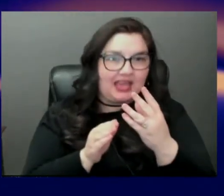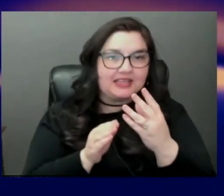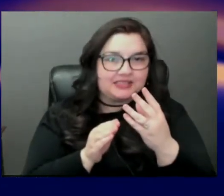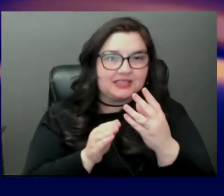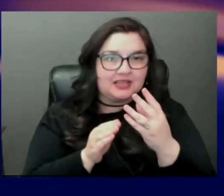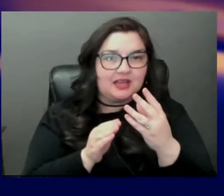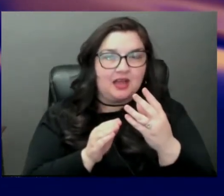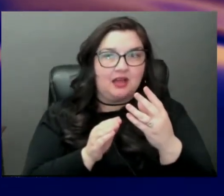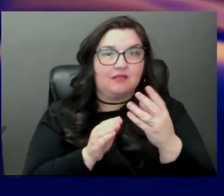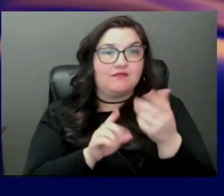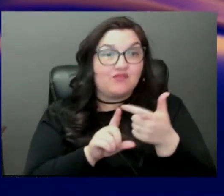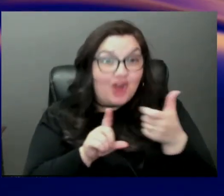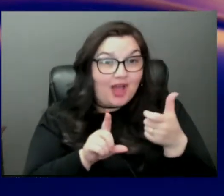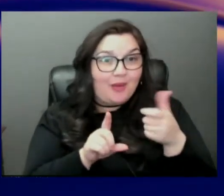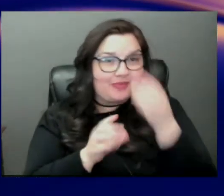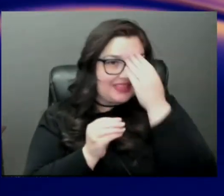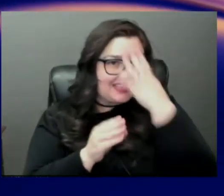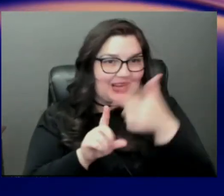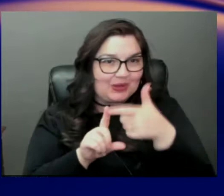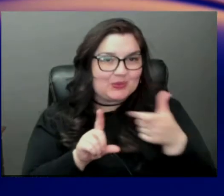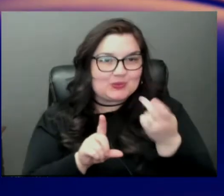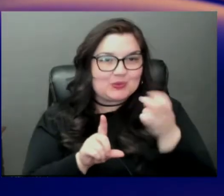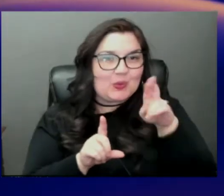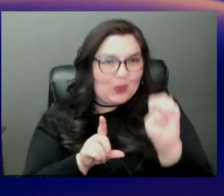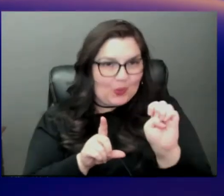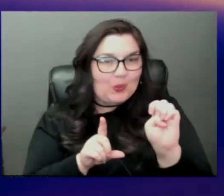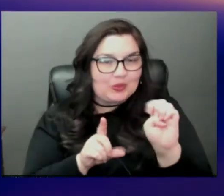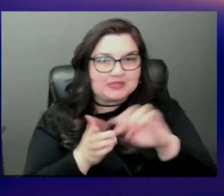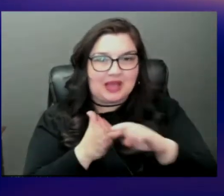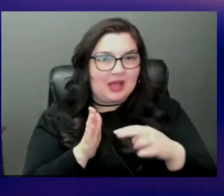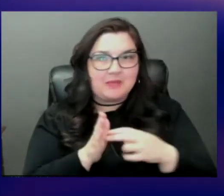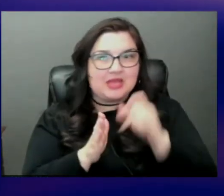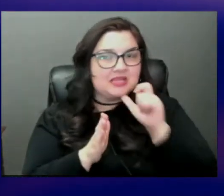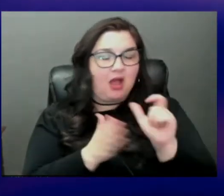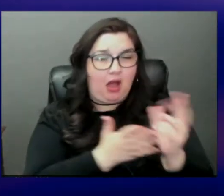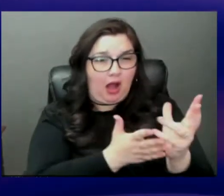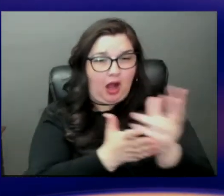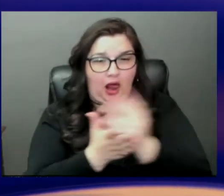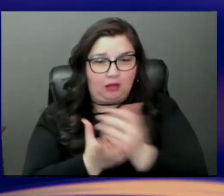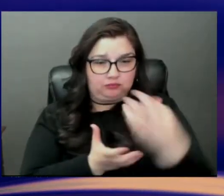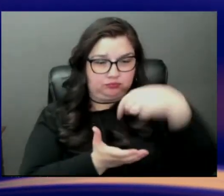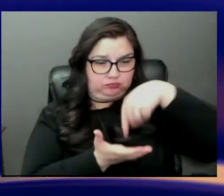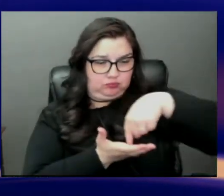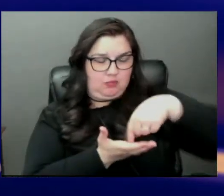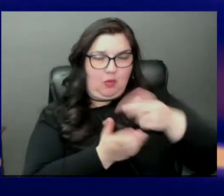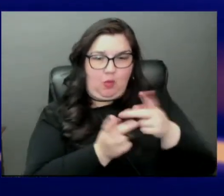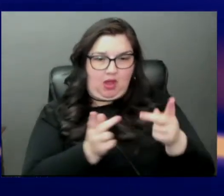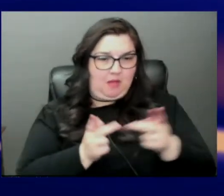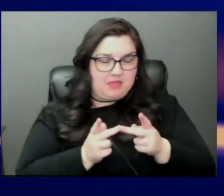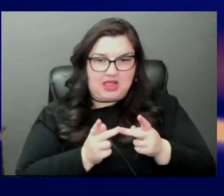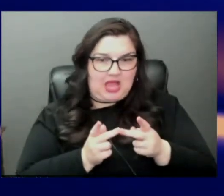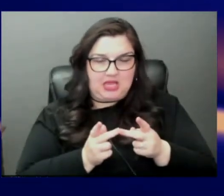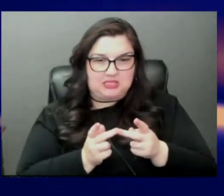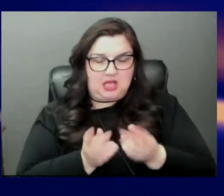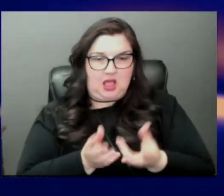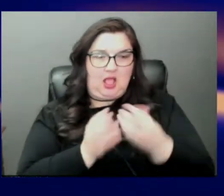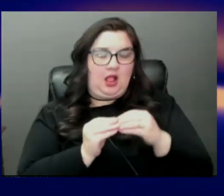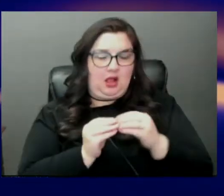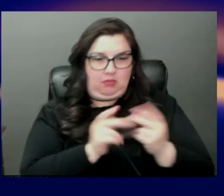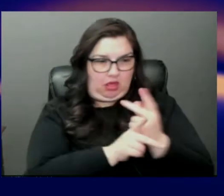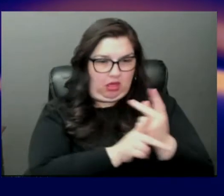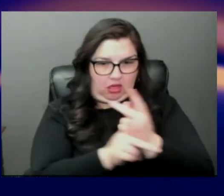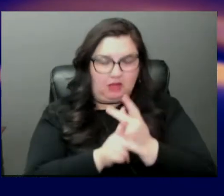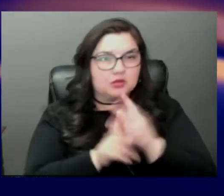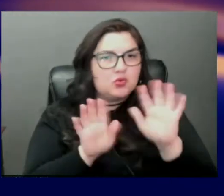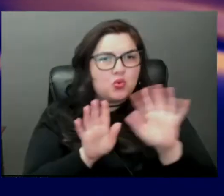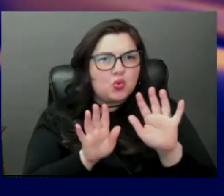source. So the data does not have to move into a single repository. The data does not have to get re-ingested. The data can live where it lives,